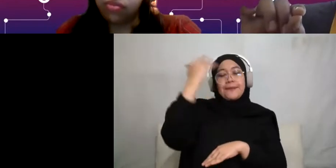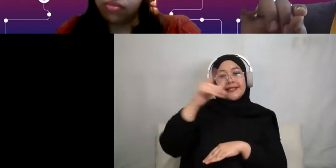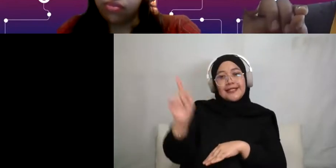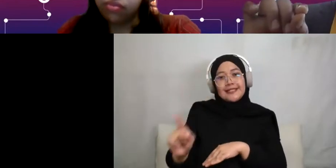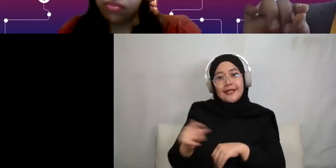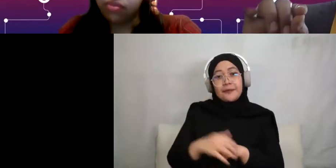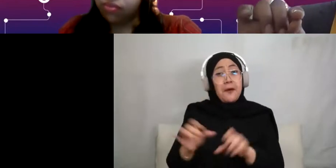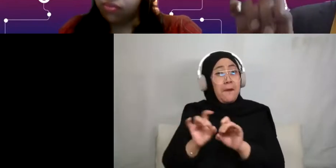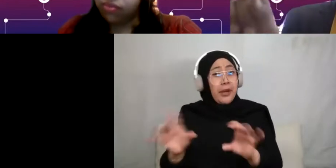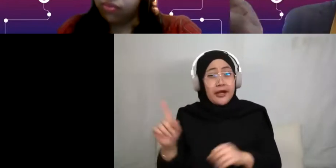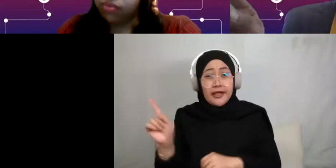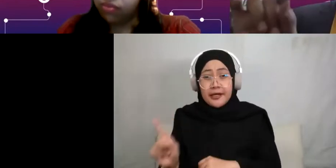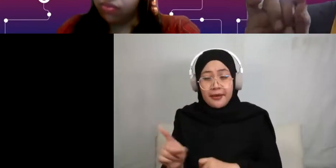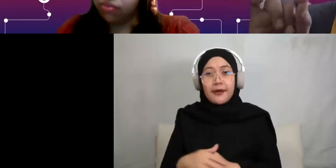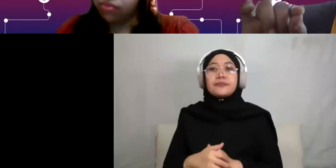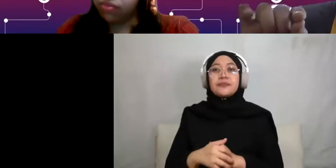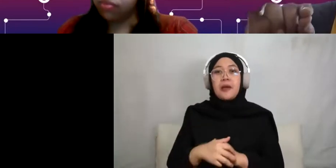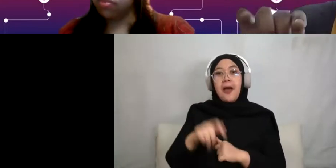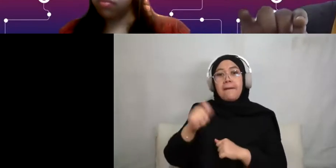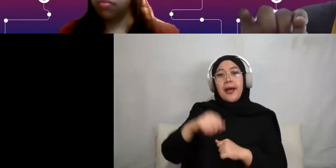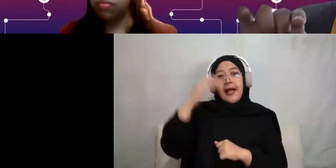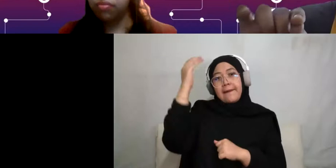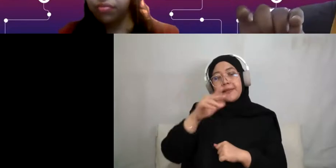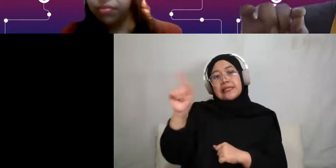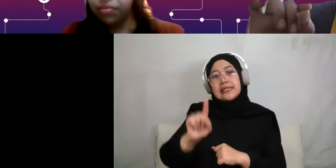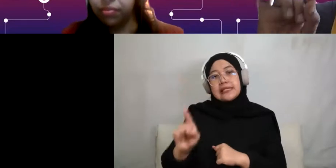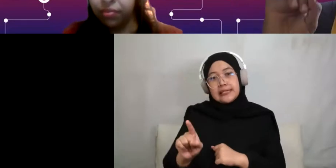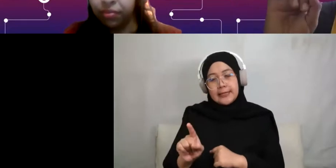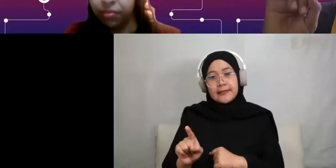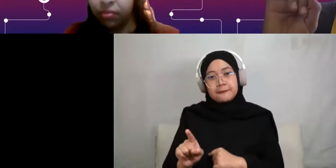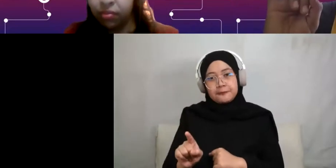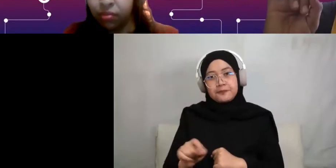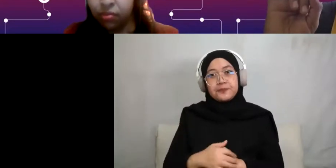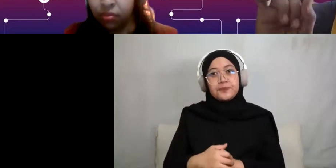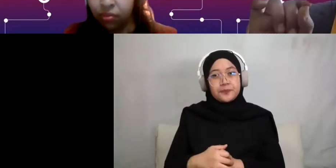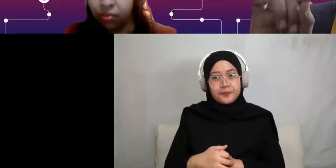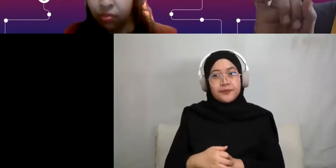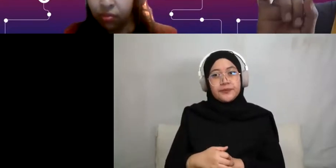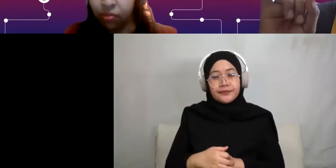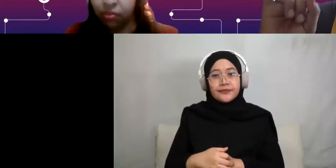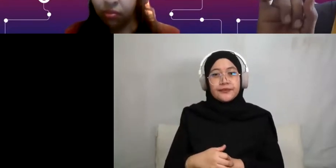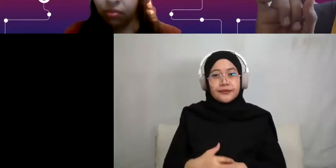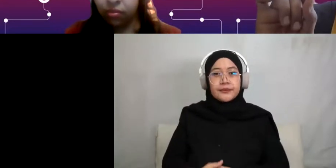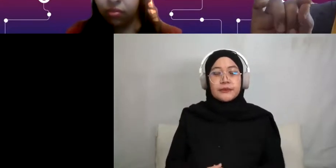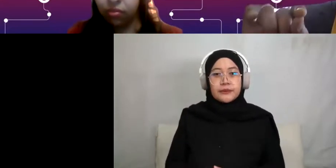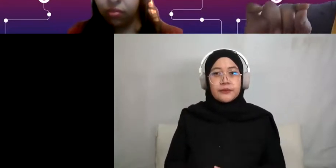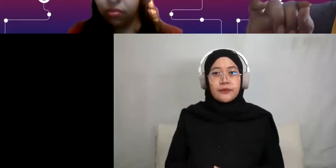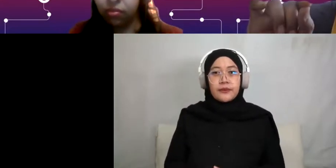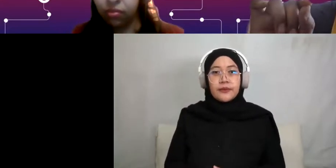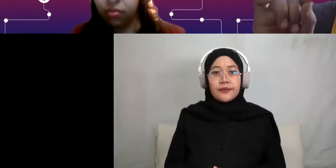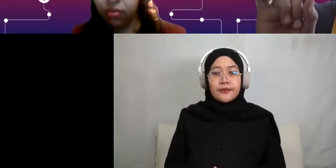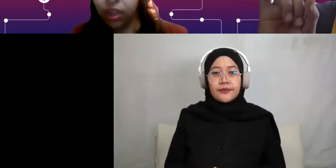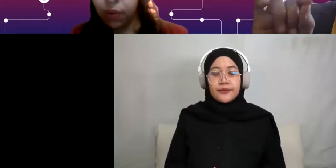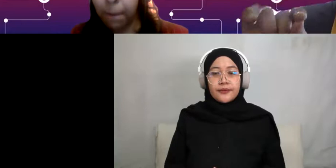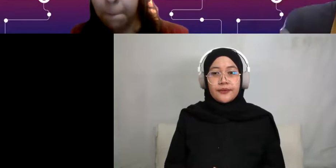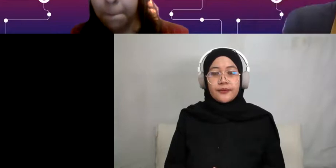bus, people start leaving their four-wheelers at home. See, one idea, one initiative that you as